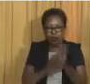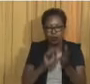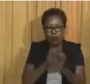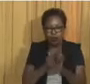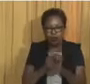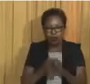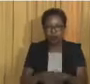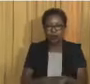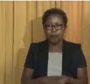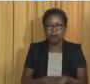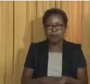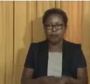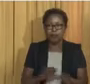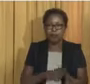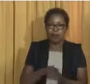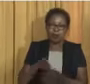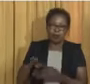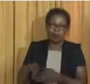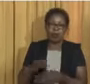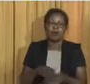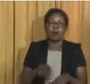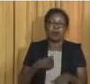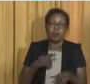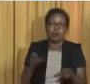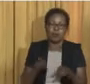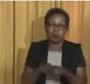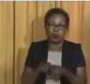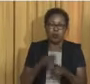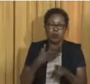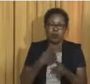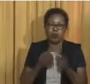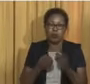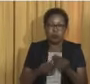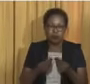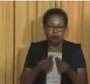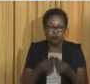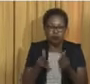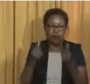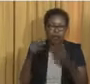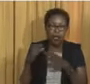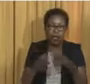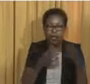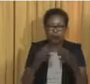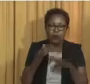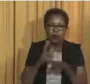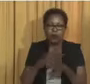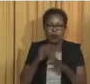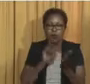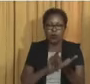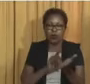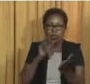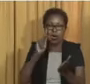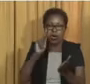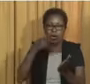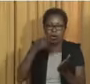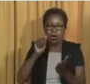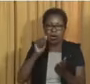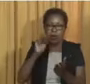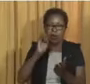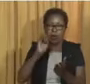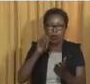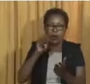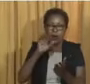Before leaving this part, I will also address the argument advanced by Dr. Kaminwa that the basic structure doctrine is applicable